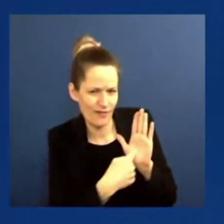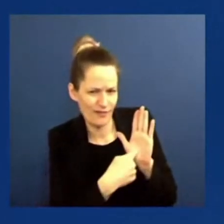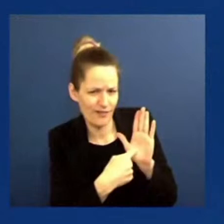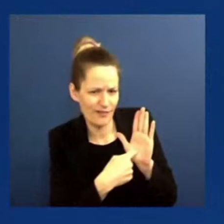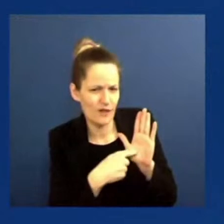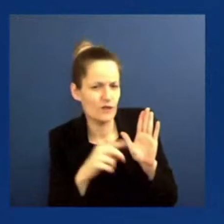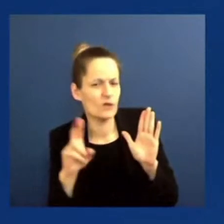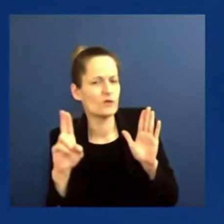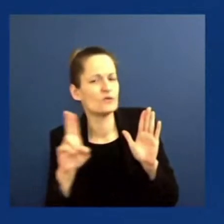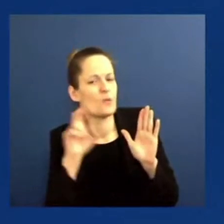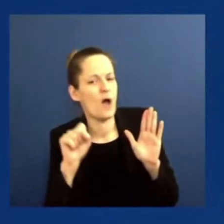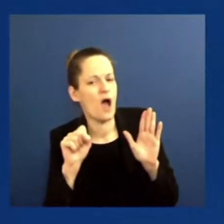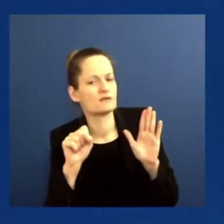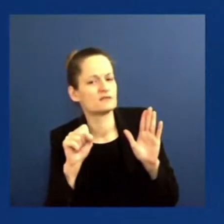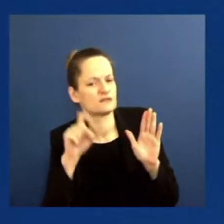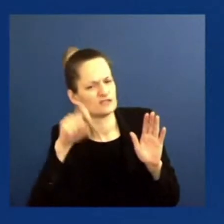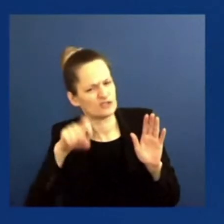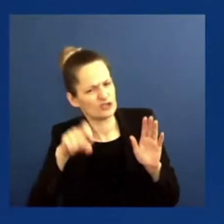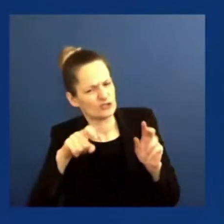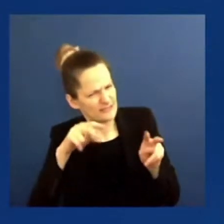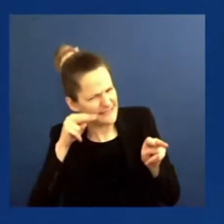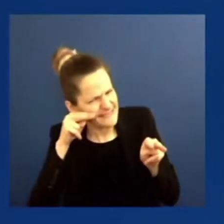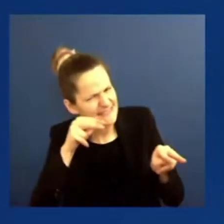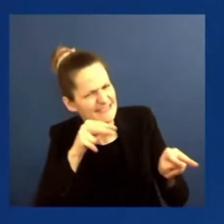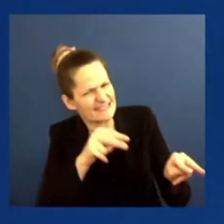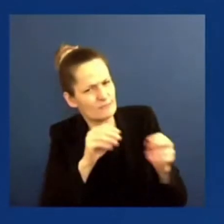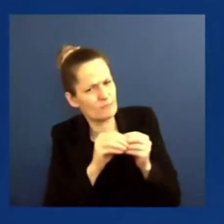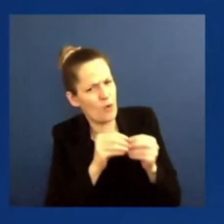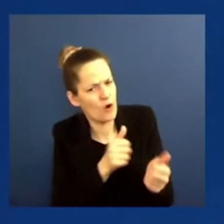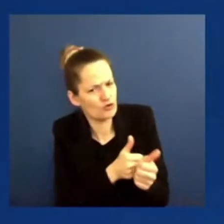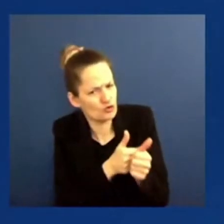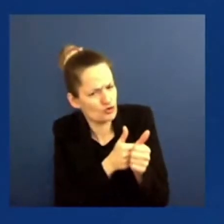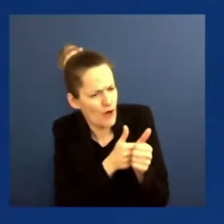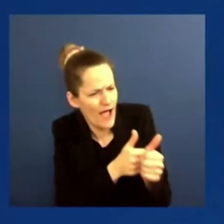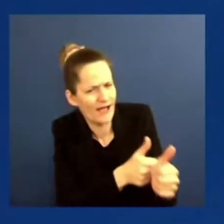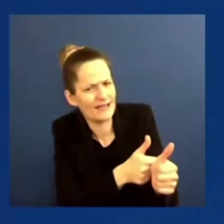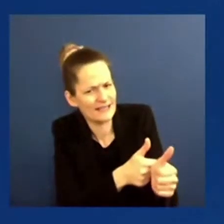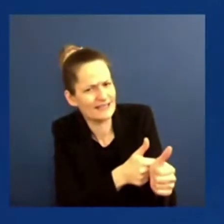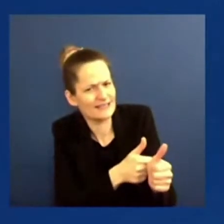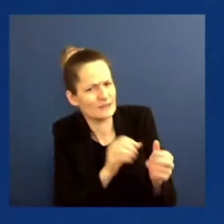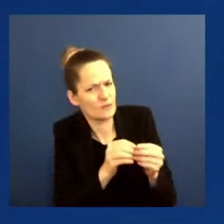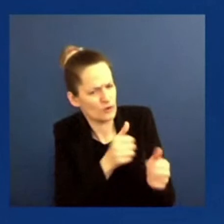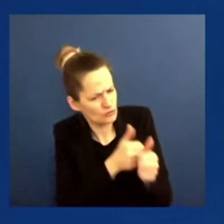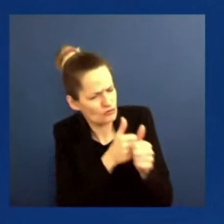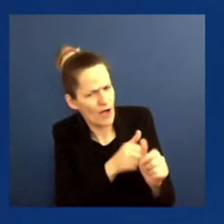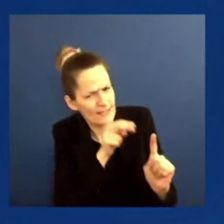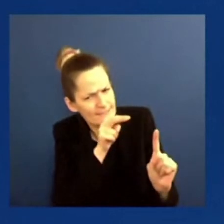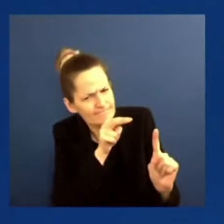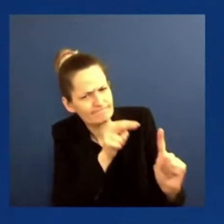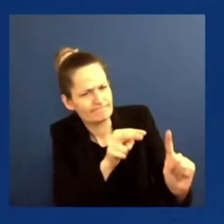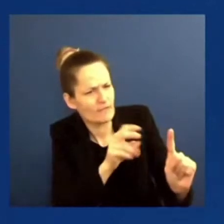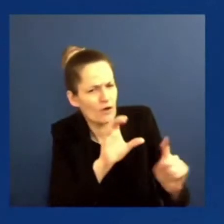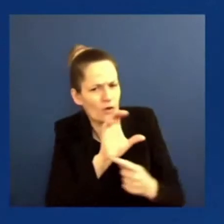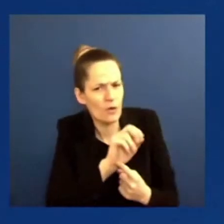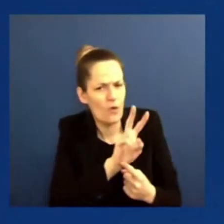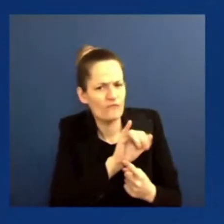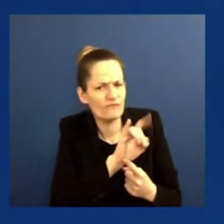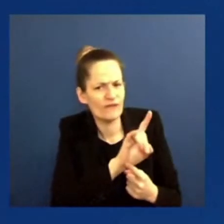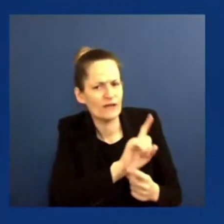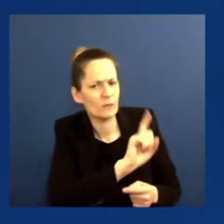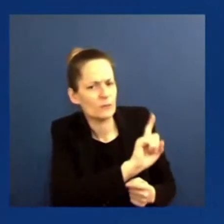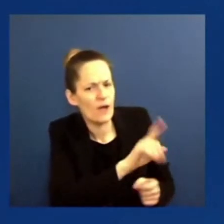COVID, influenza, RSV, and other viral respiratory infections as a whole and make decisions